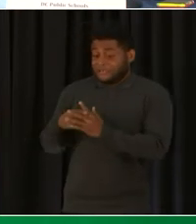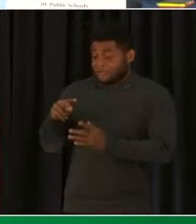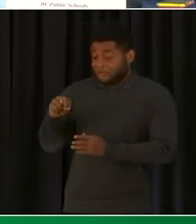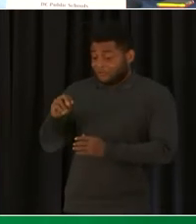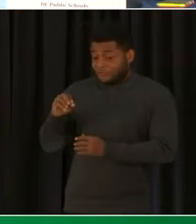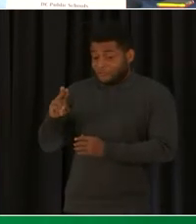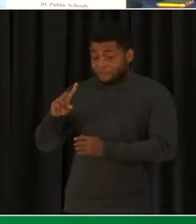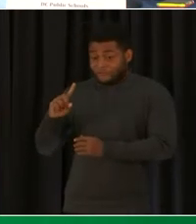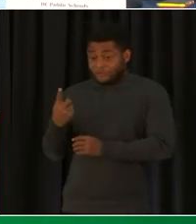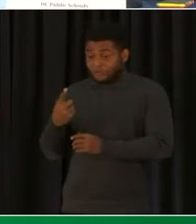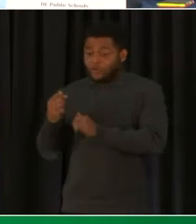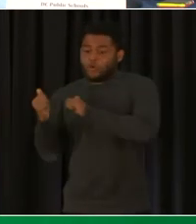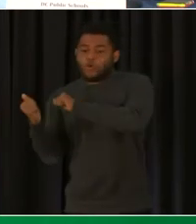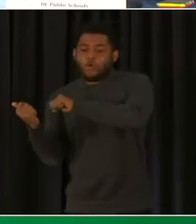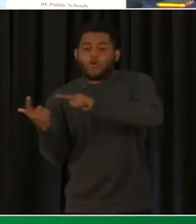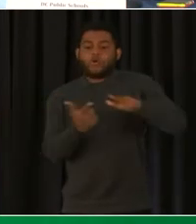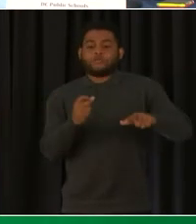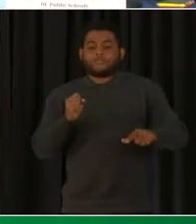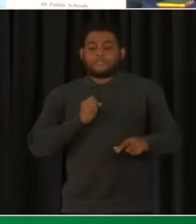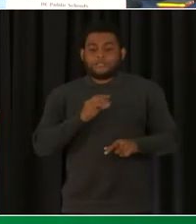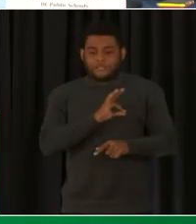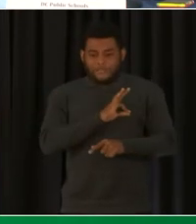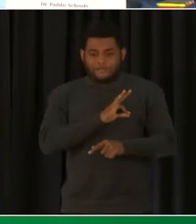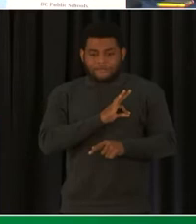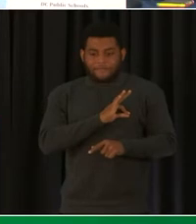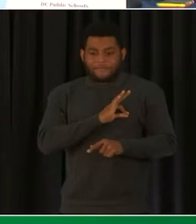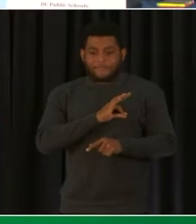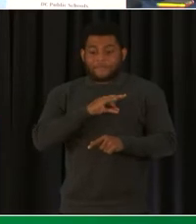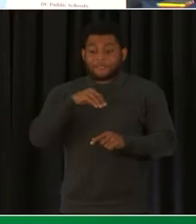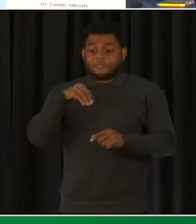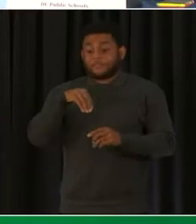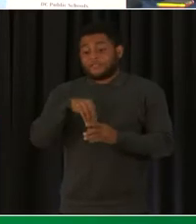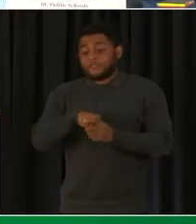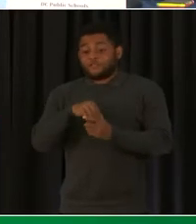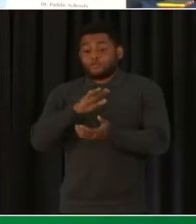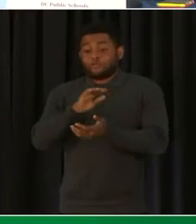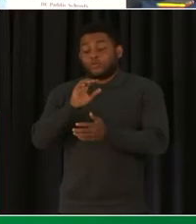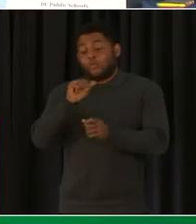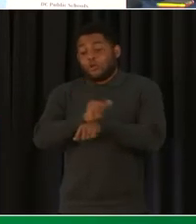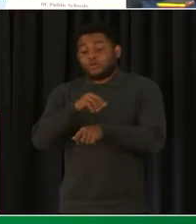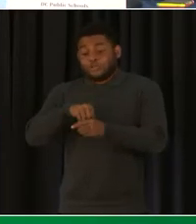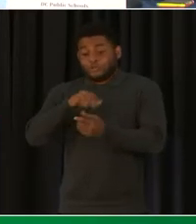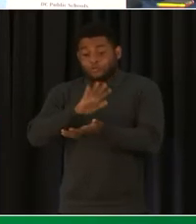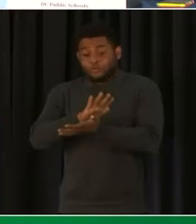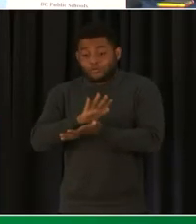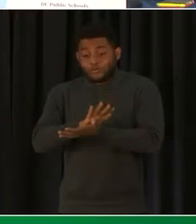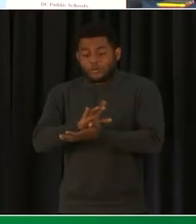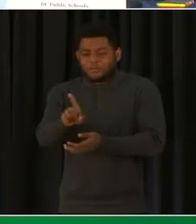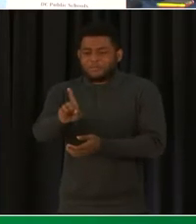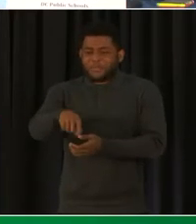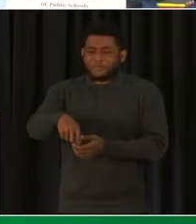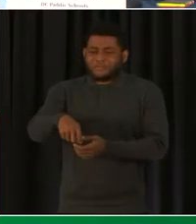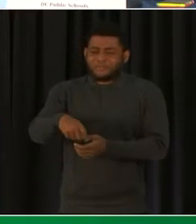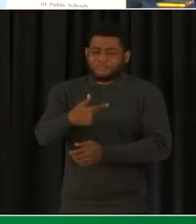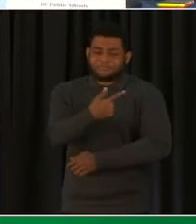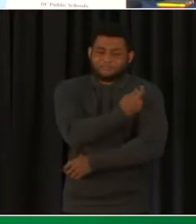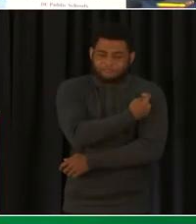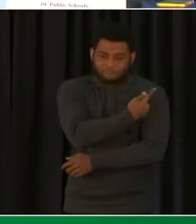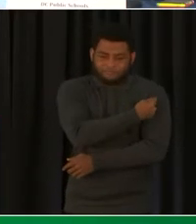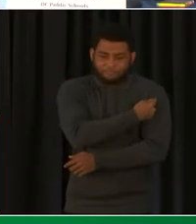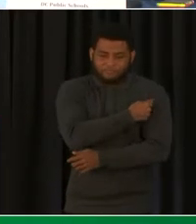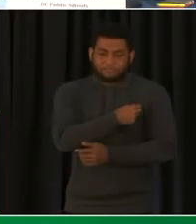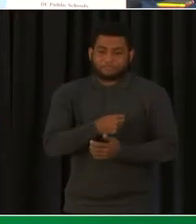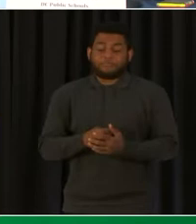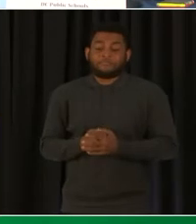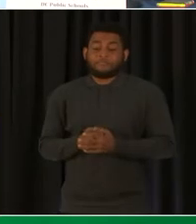regularly in schools must either complete a full course of the COVID-19 vaccine, and those with approved medical